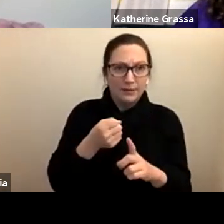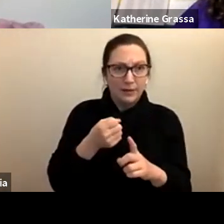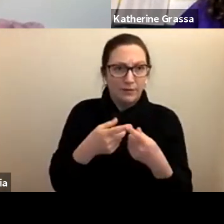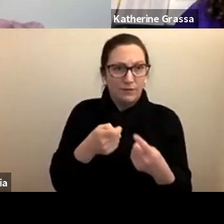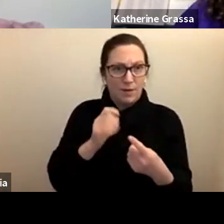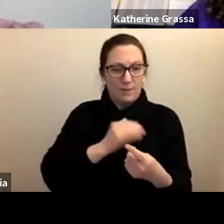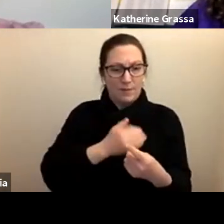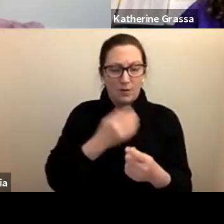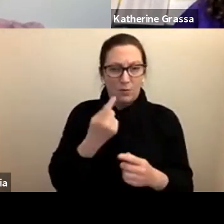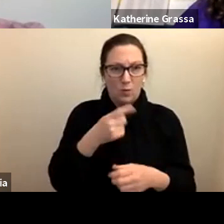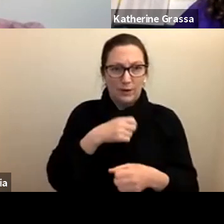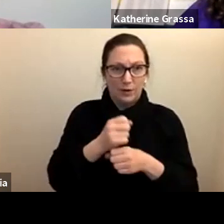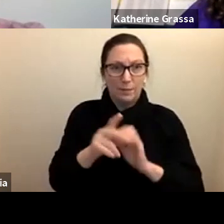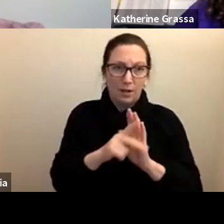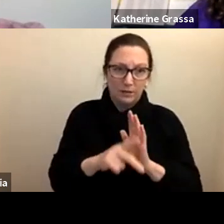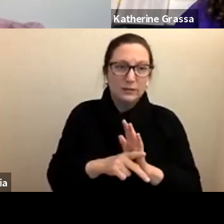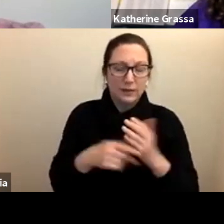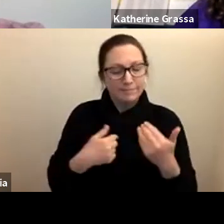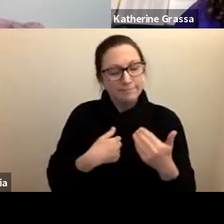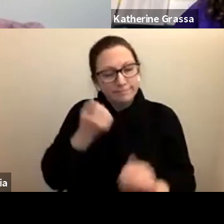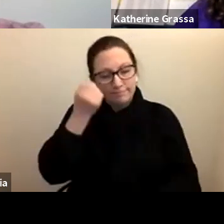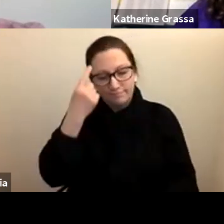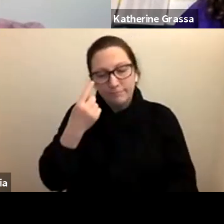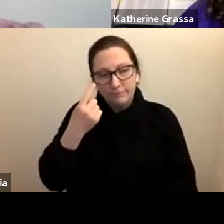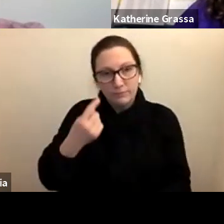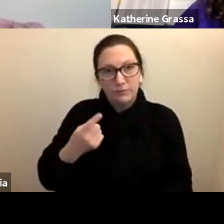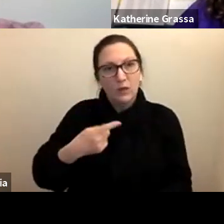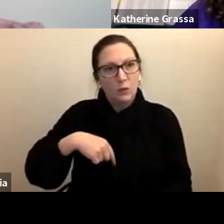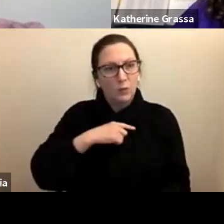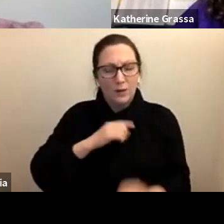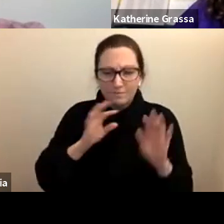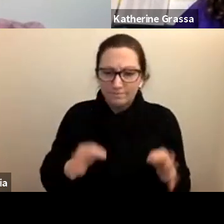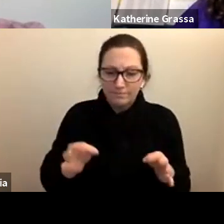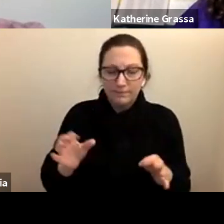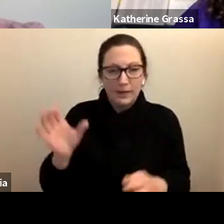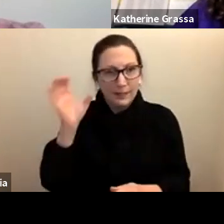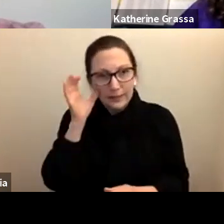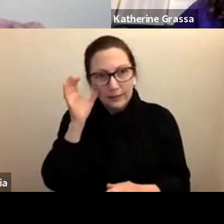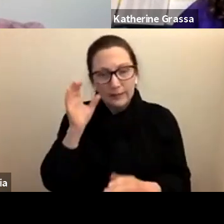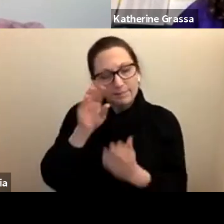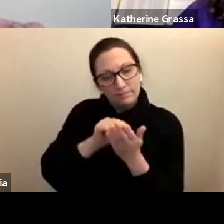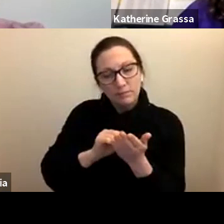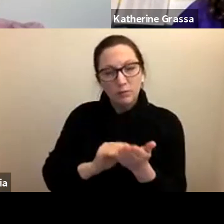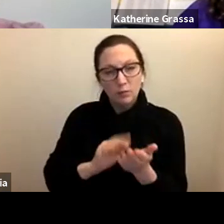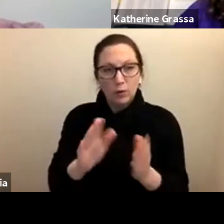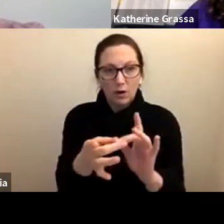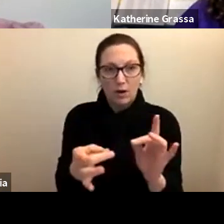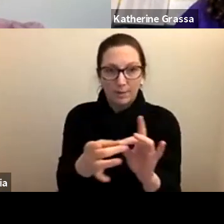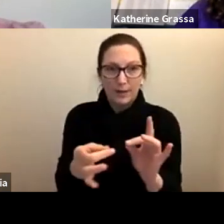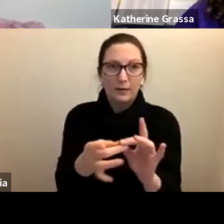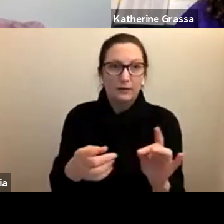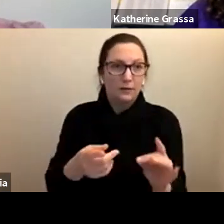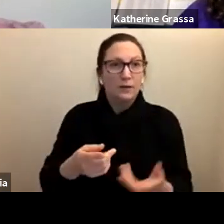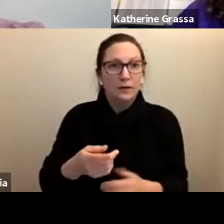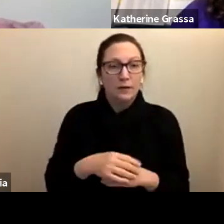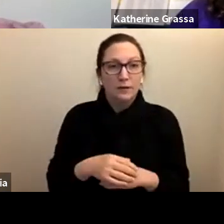to acknowledge that and express that we absolutely are listening carefully and appreciate that even as